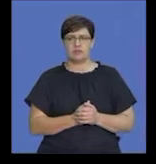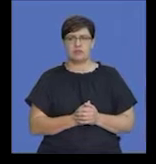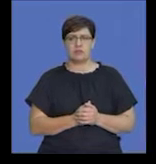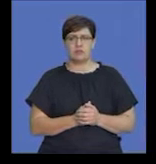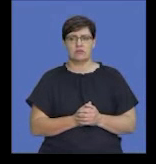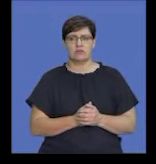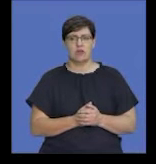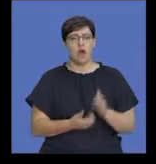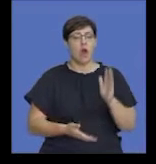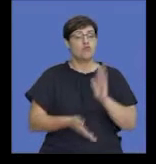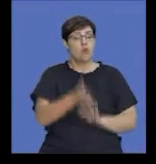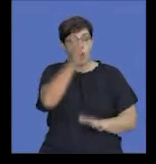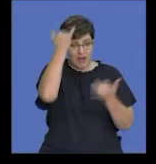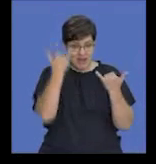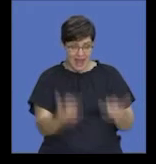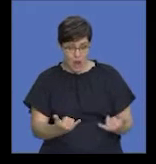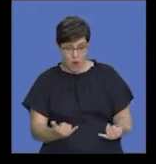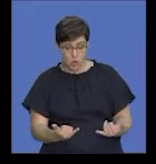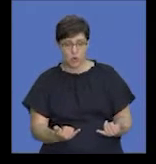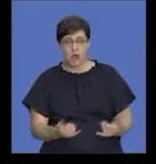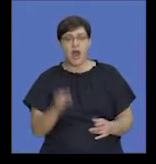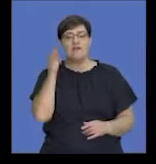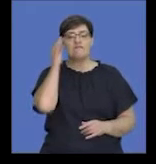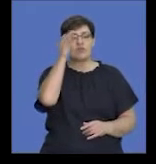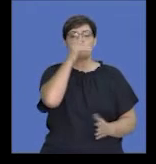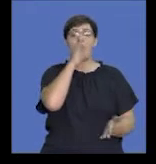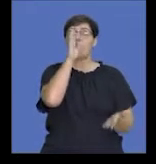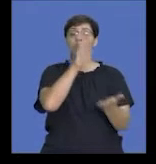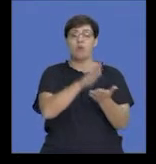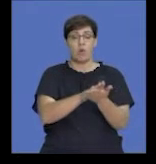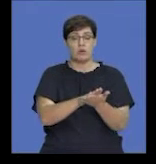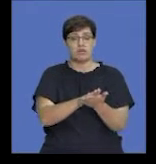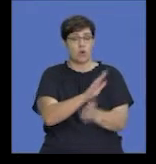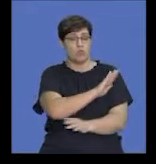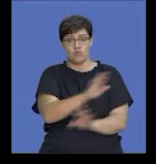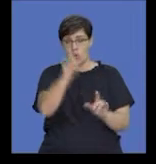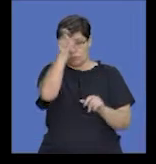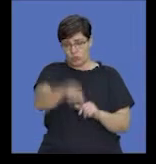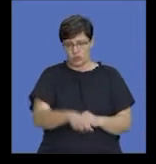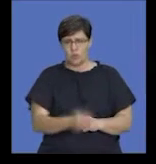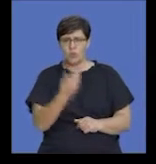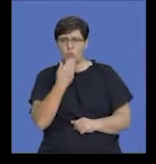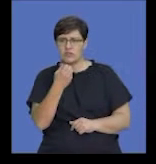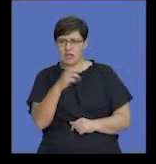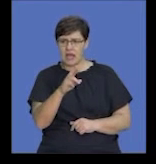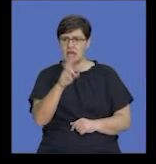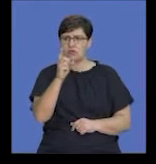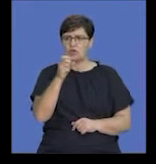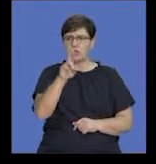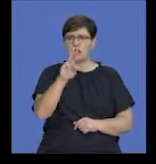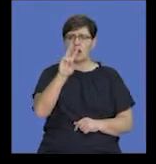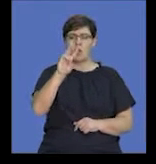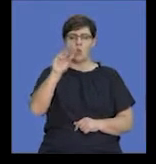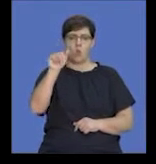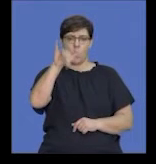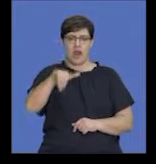quotation, go for it now, the future is promised to no one, by Dr. Wayne